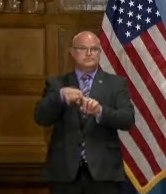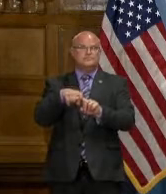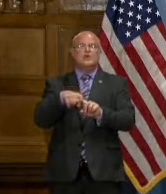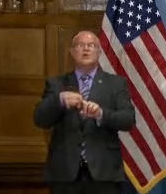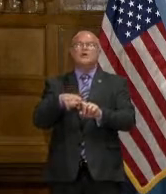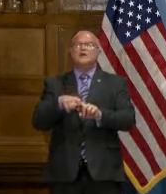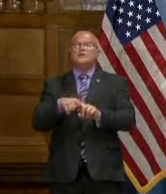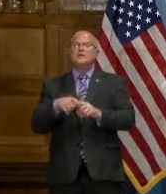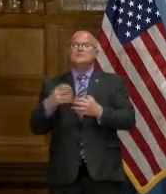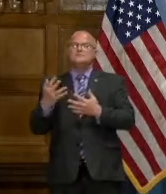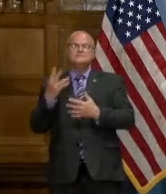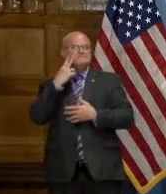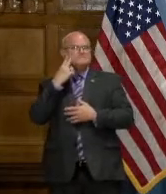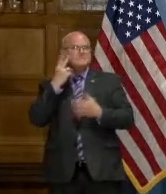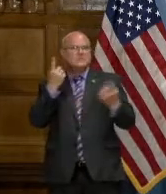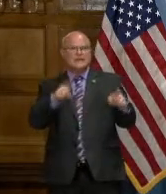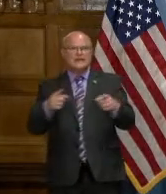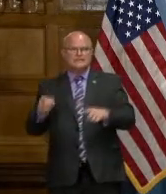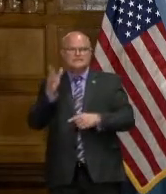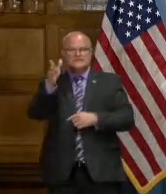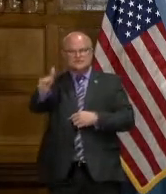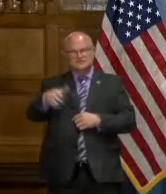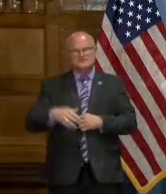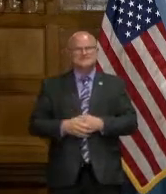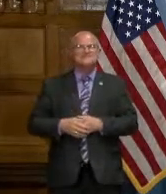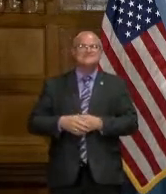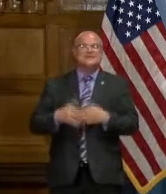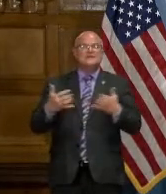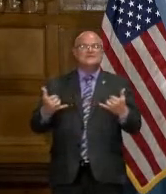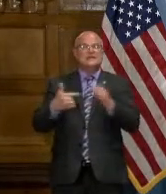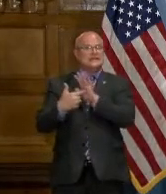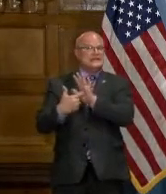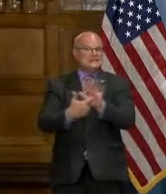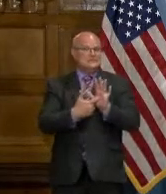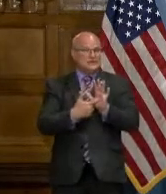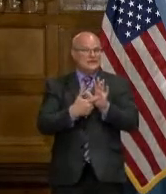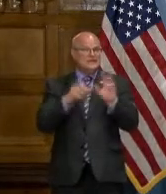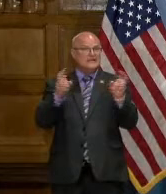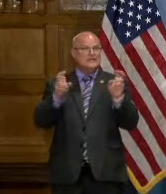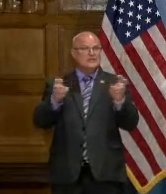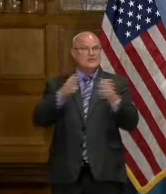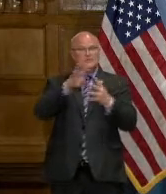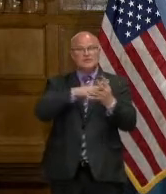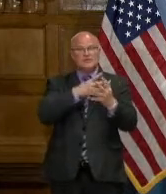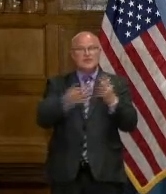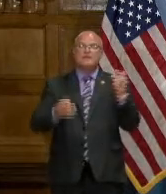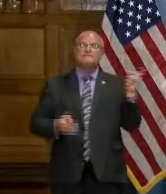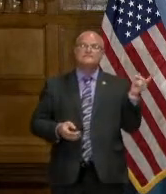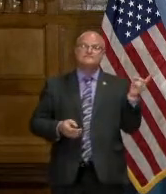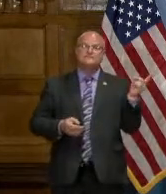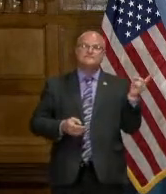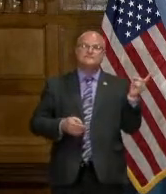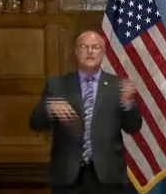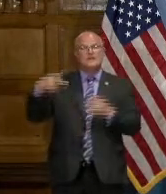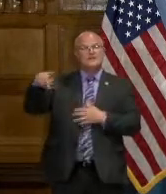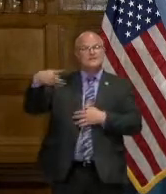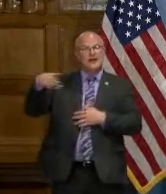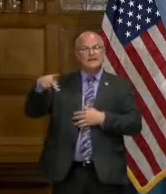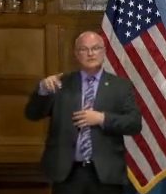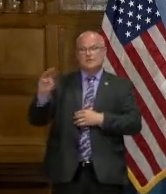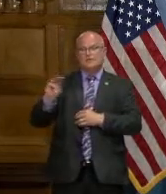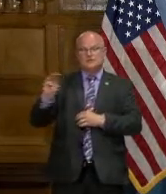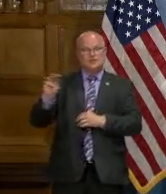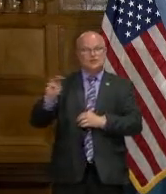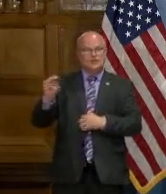continue to monitor that. And so just to illustrate it, though, in terms of the graphics, we have Pfizer and